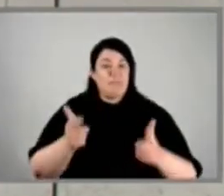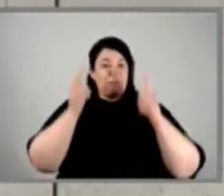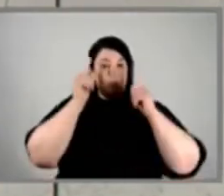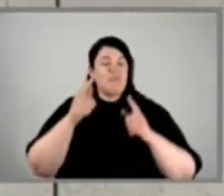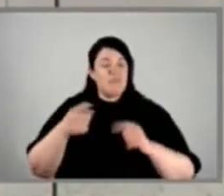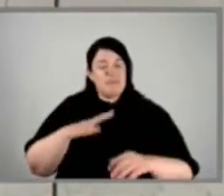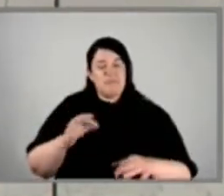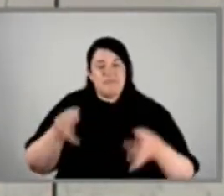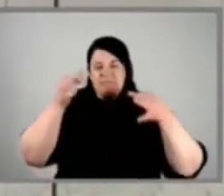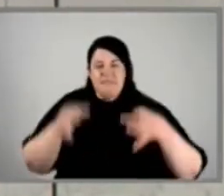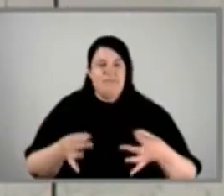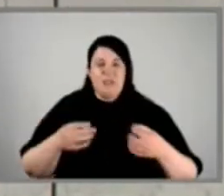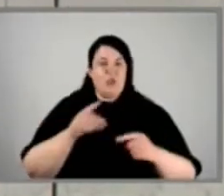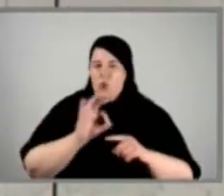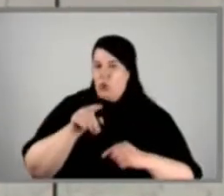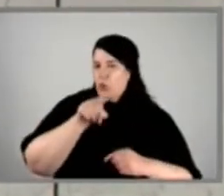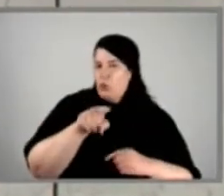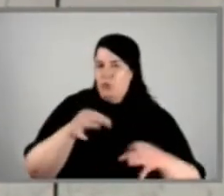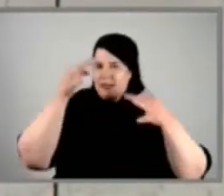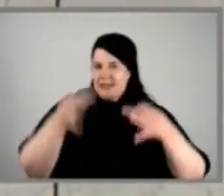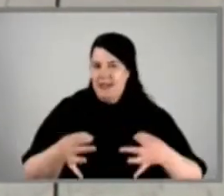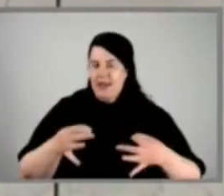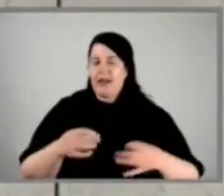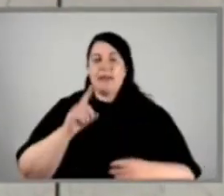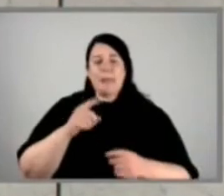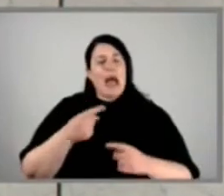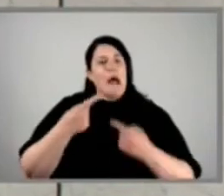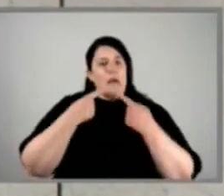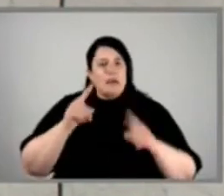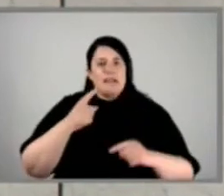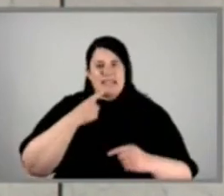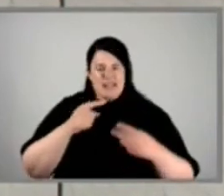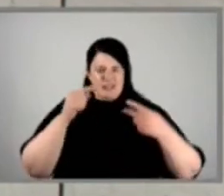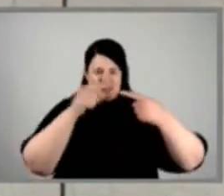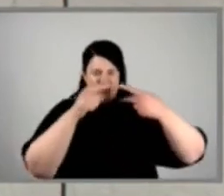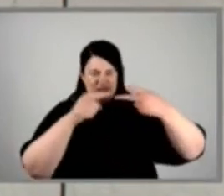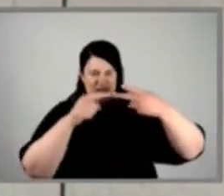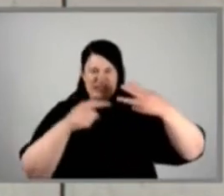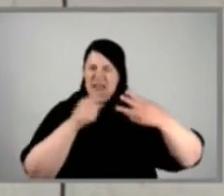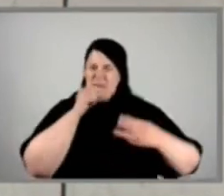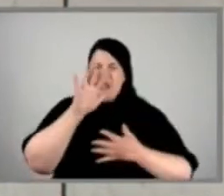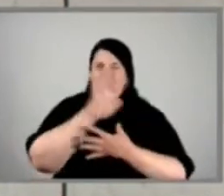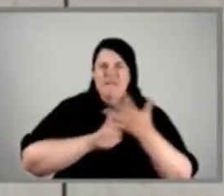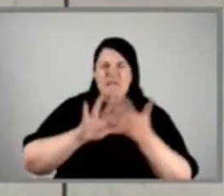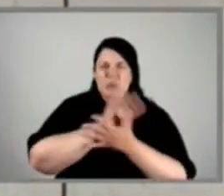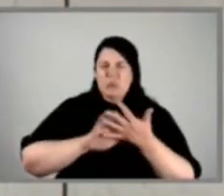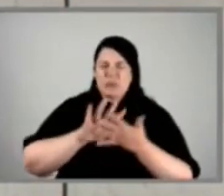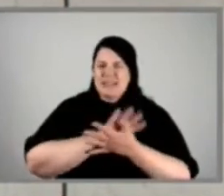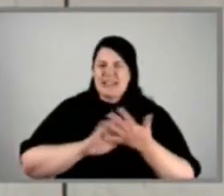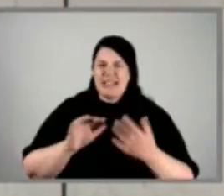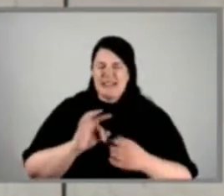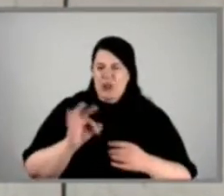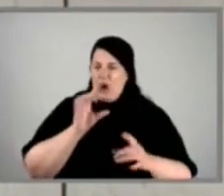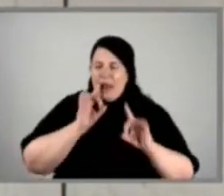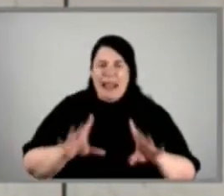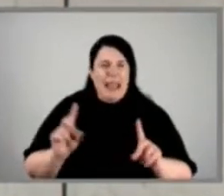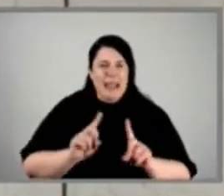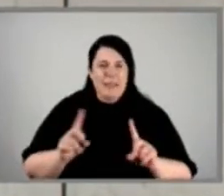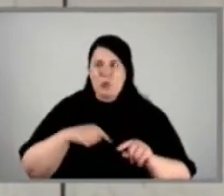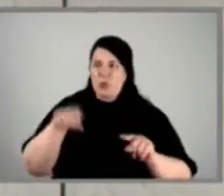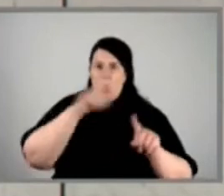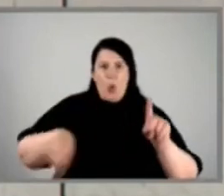that it's quite confusing, this sort of piecemeal manner. Was there any discussion or commitment to, I guess, doing a kind